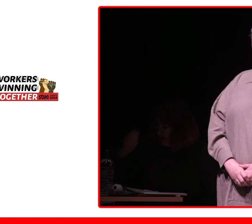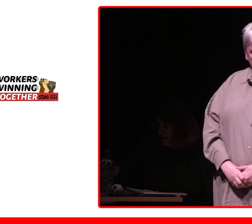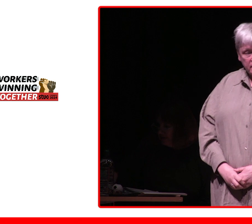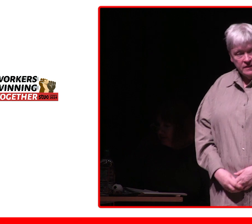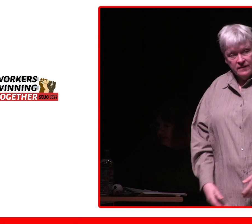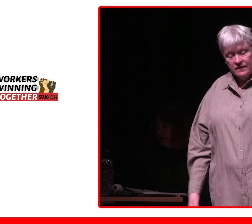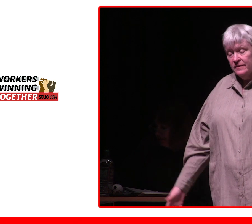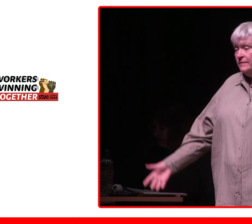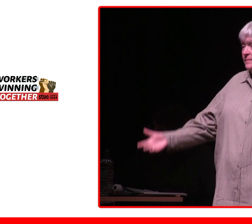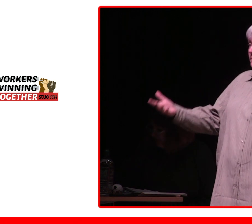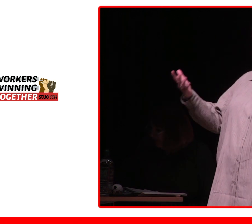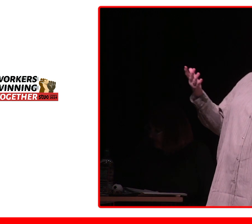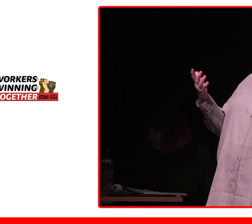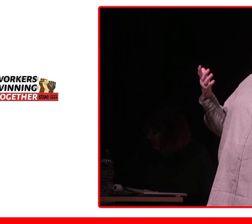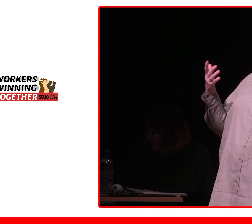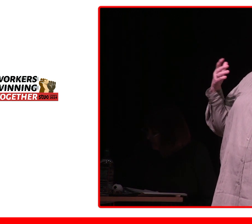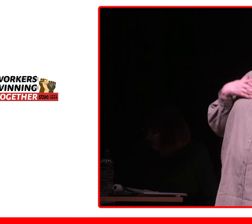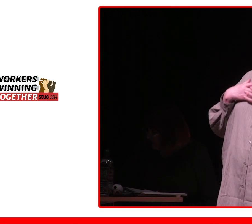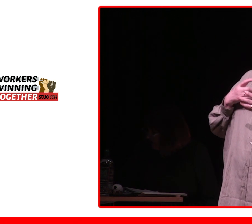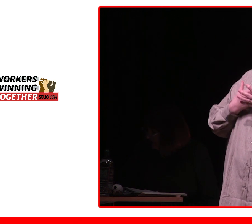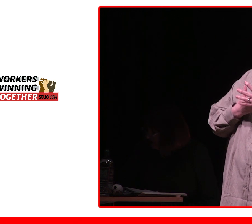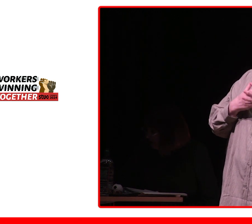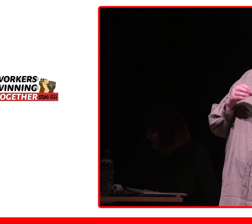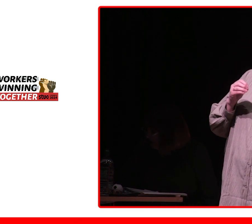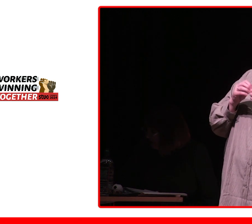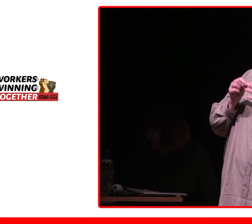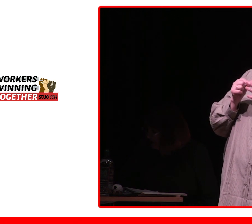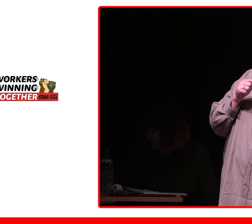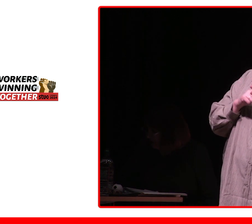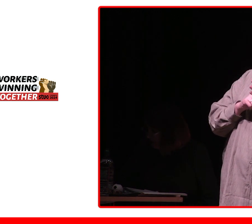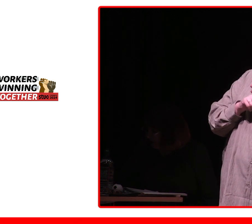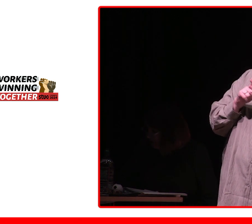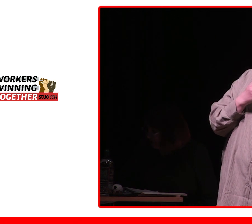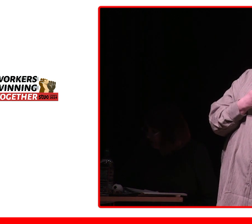Chair, Congress, Rob Patterson, Midlothian Trade Union Council,